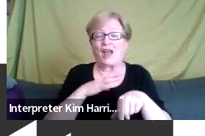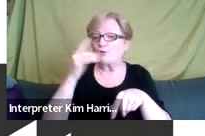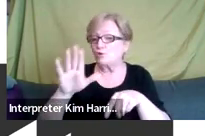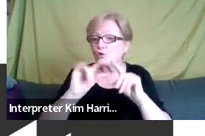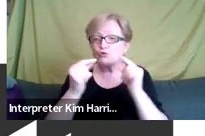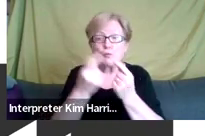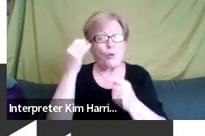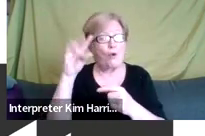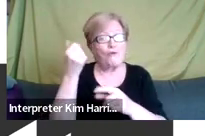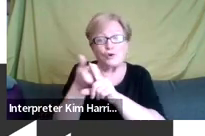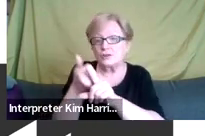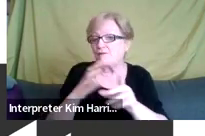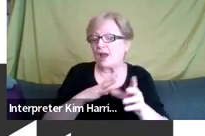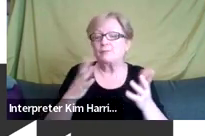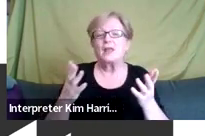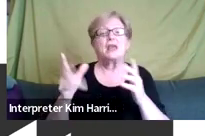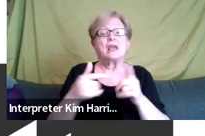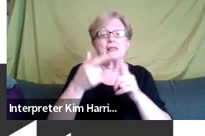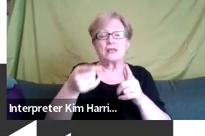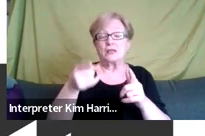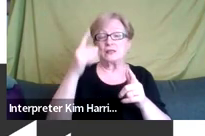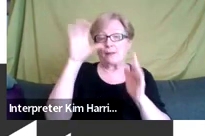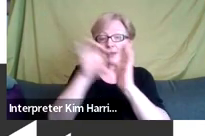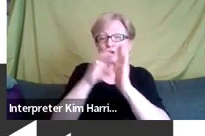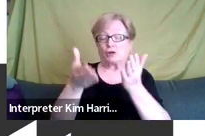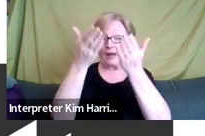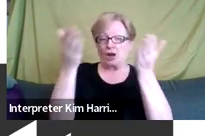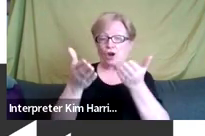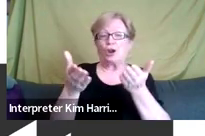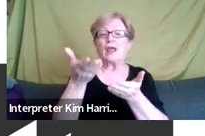yourself. The image on the screen is,